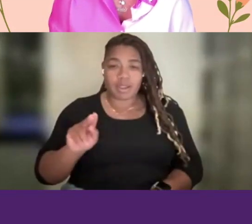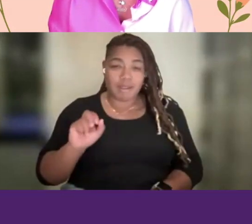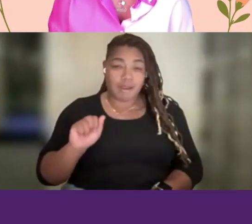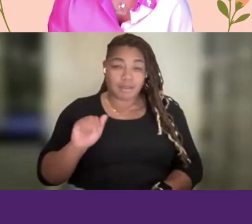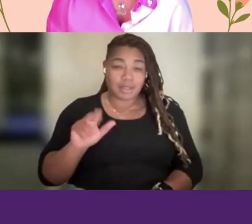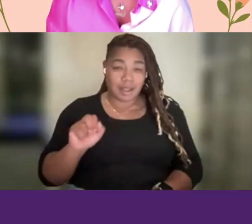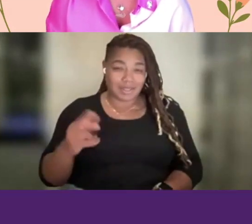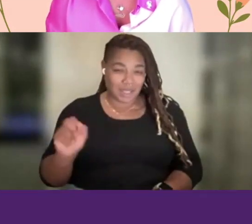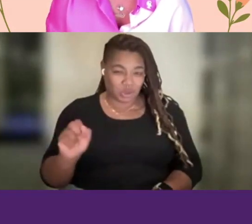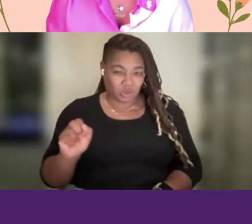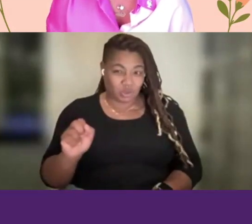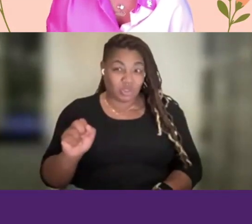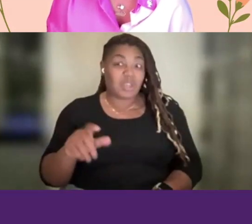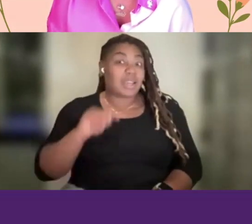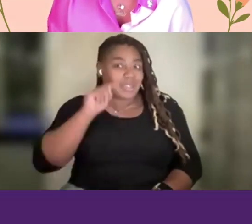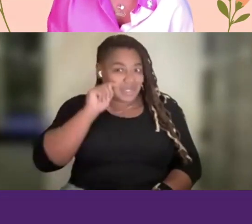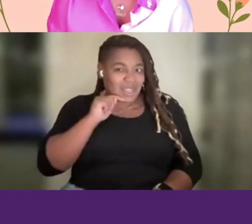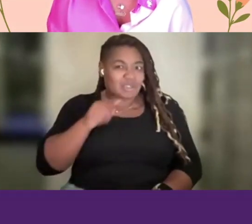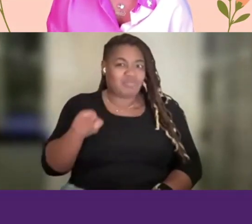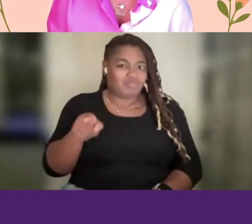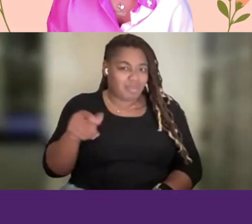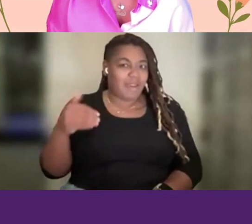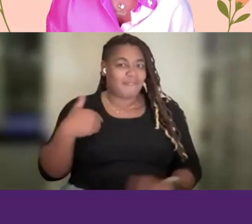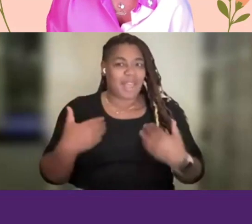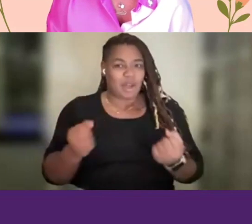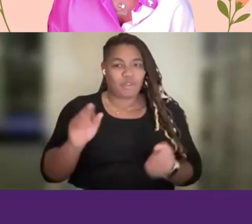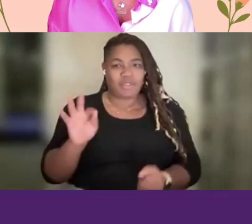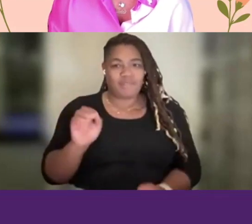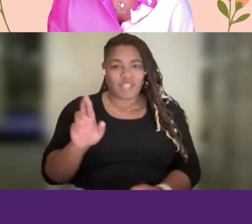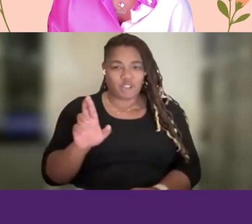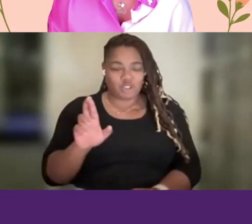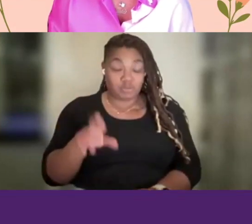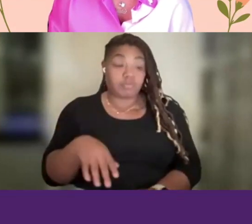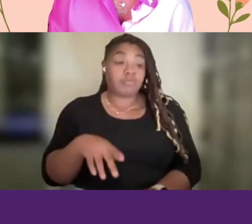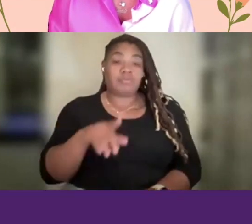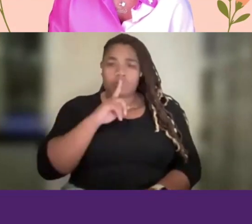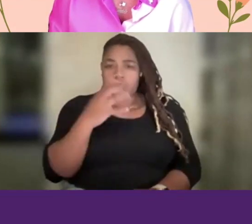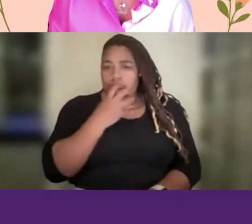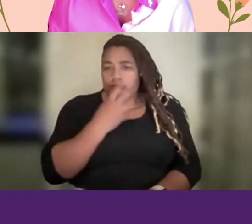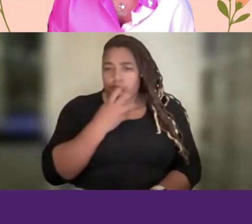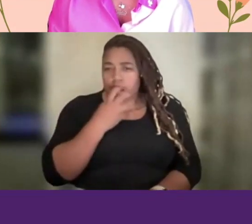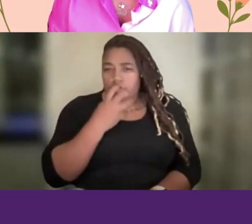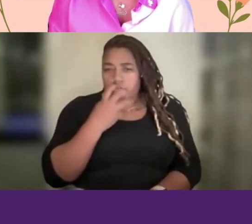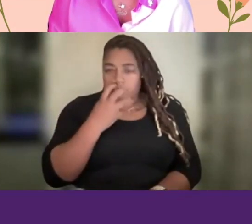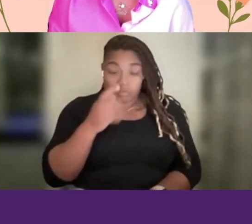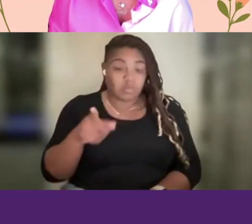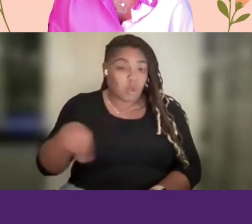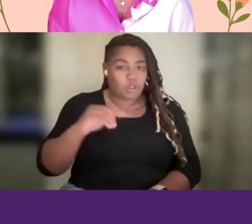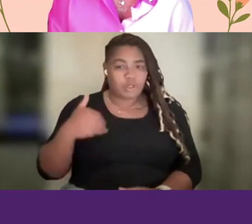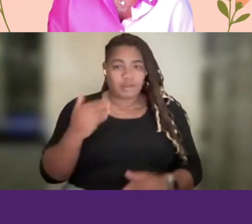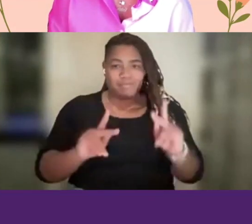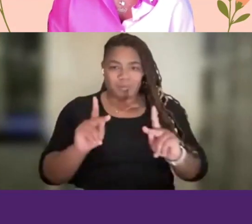fair, and it was incredible. And these young people were engaged, they were